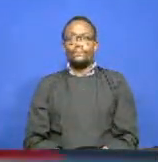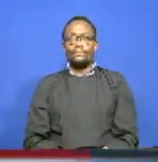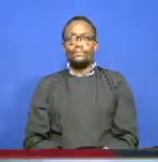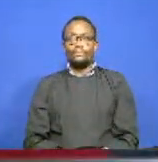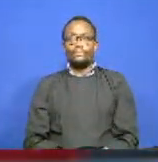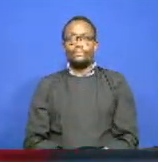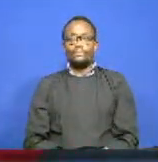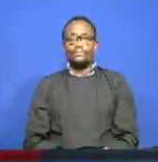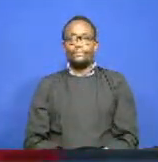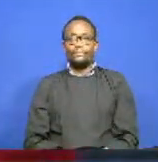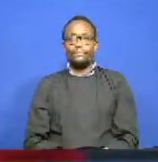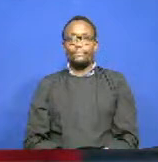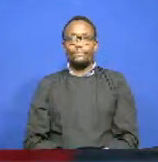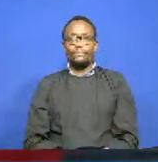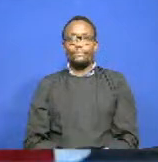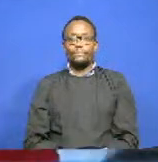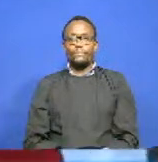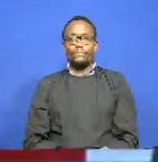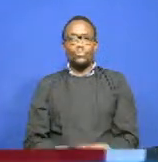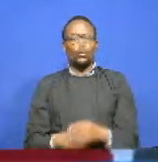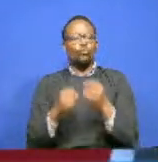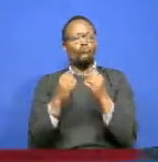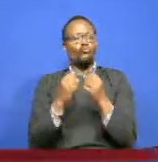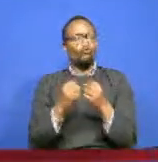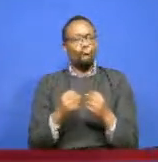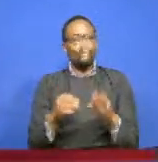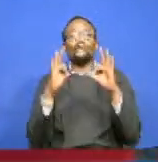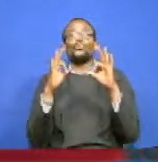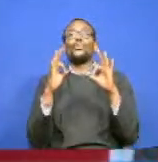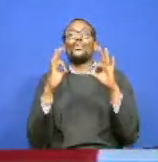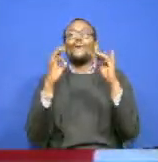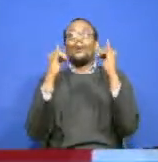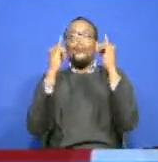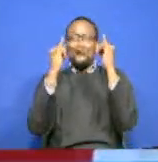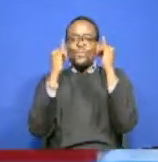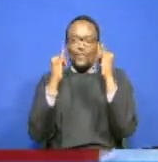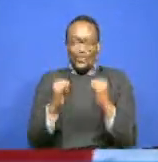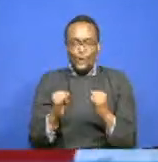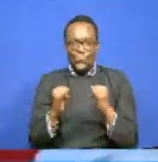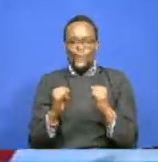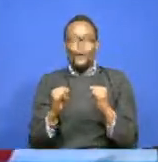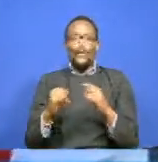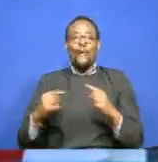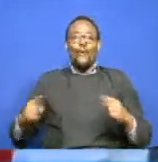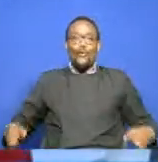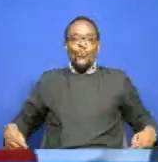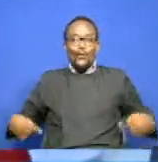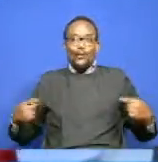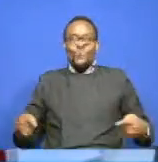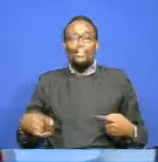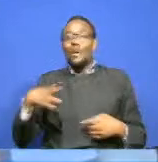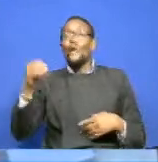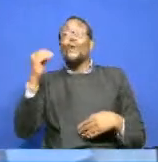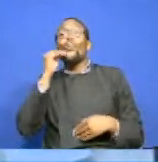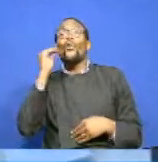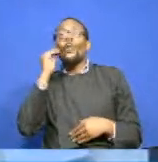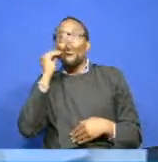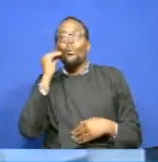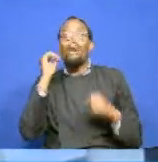transferring James officially to his wheelchair. This one he'll take home with